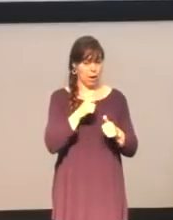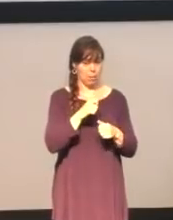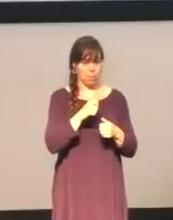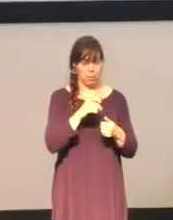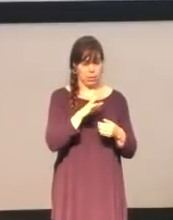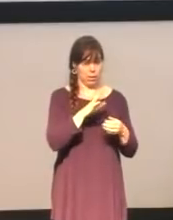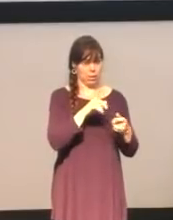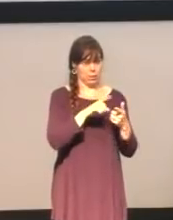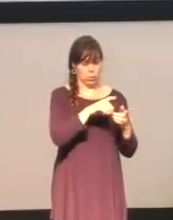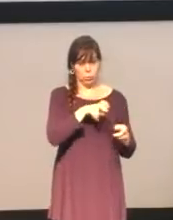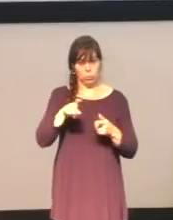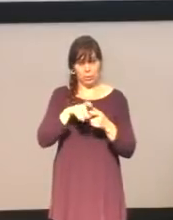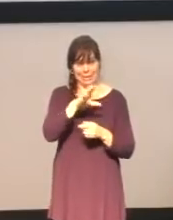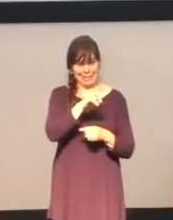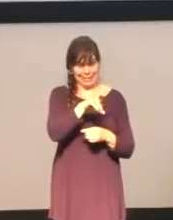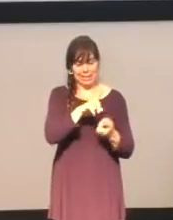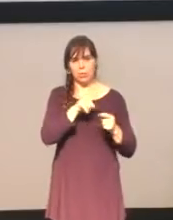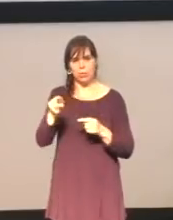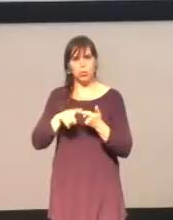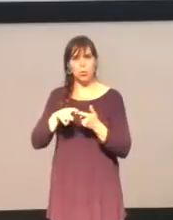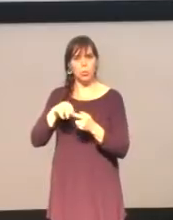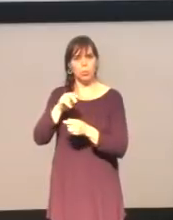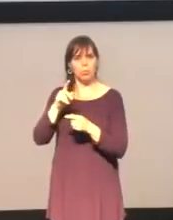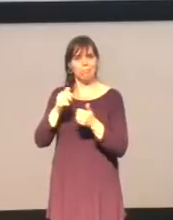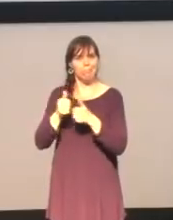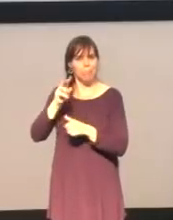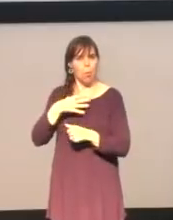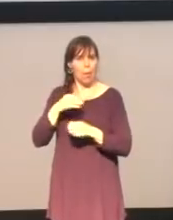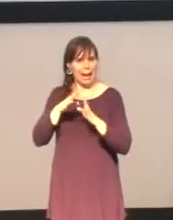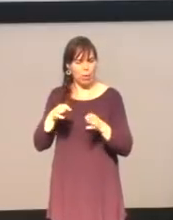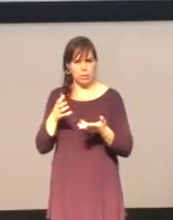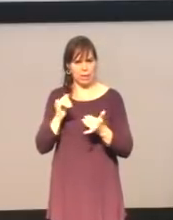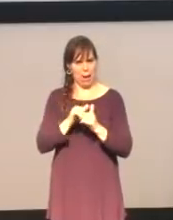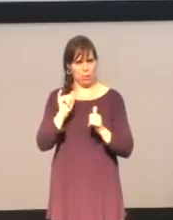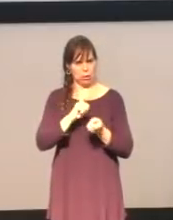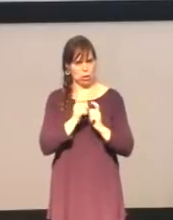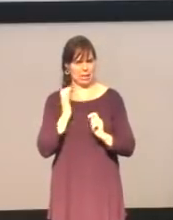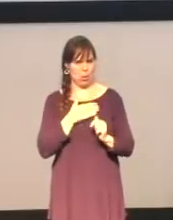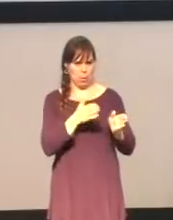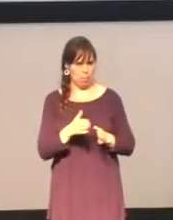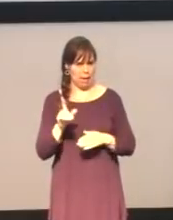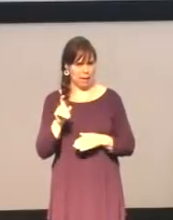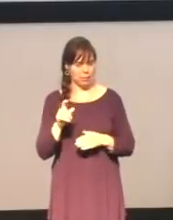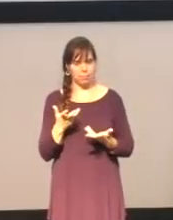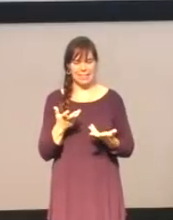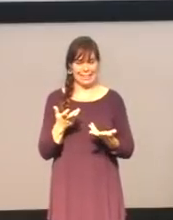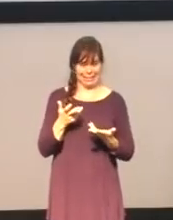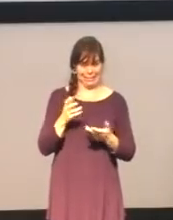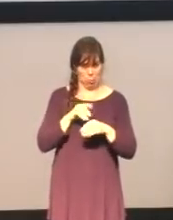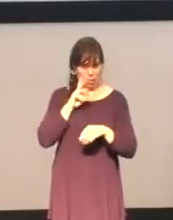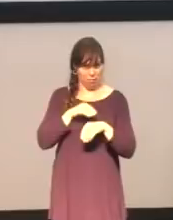trends and planning? I don't know how that will affect it